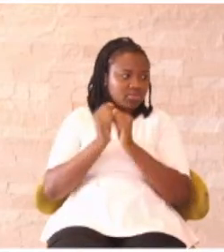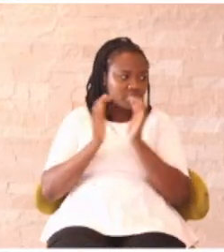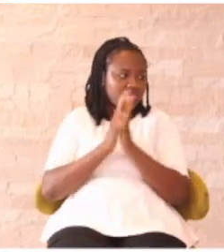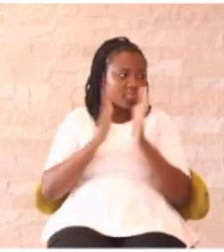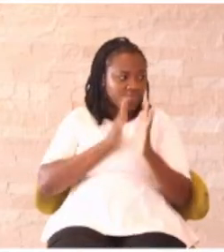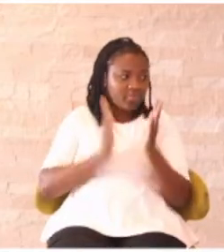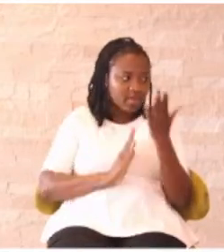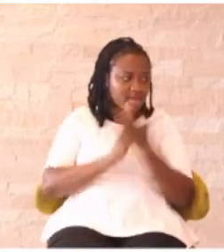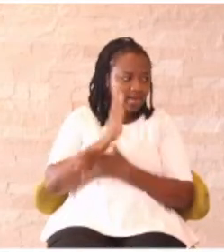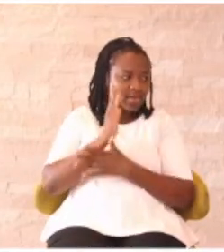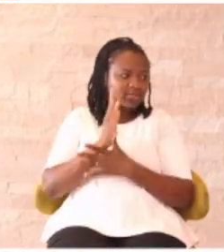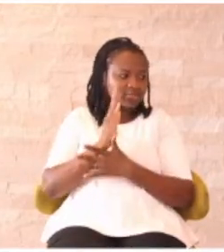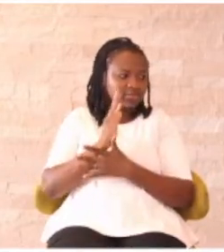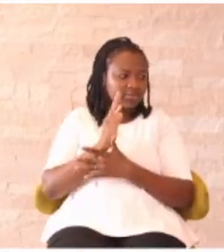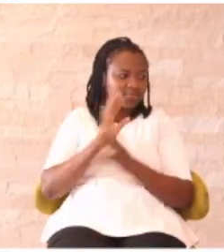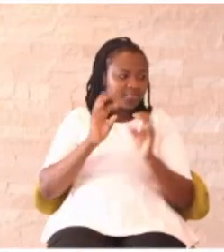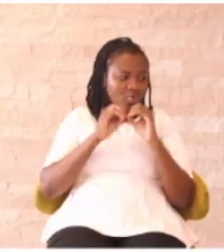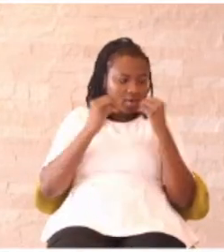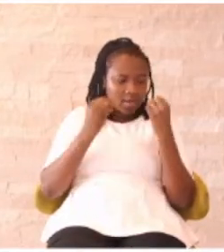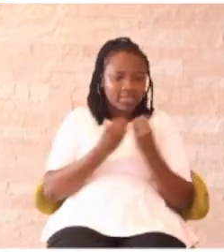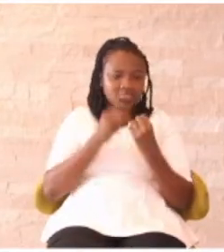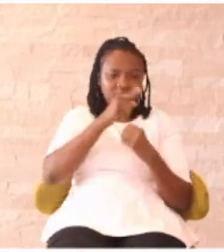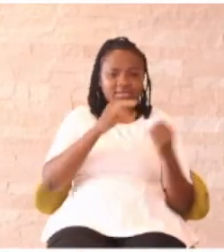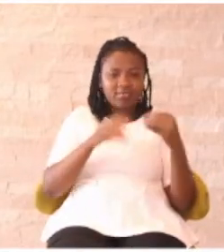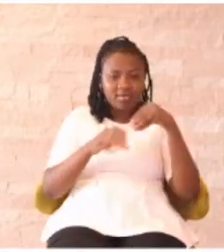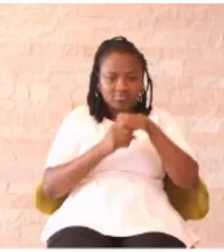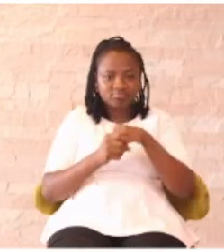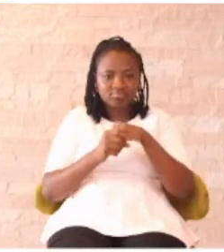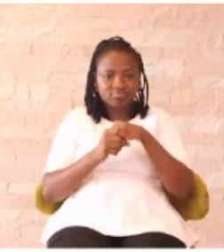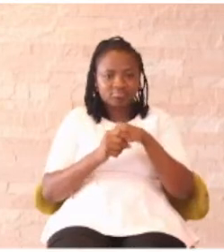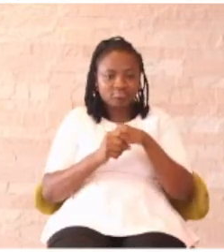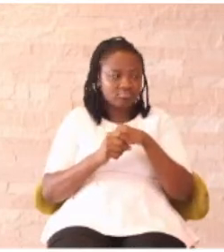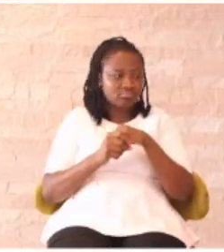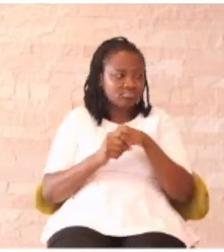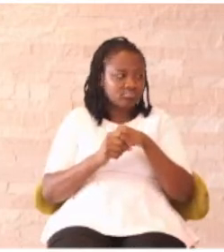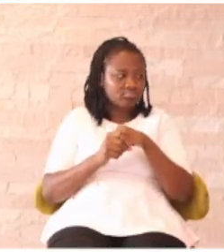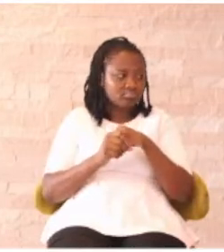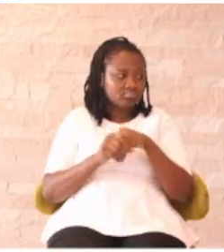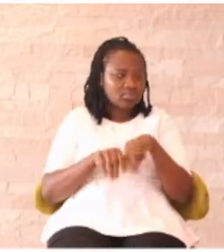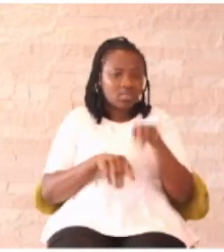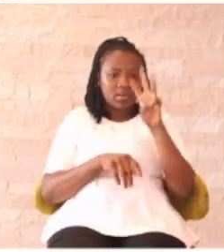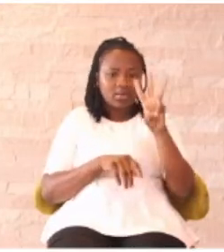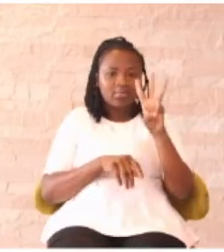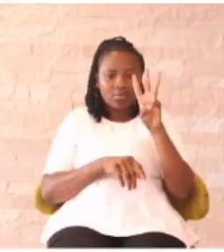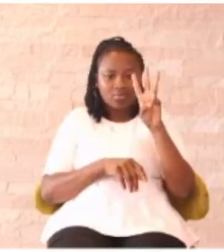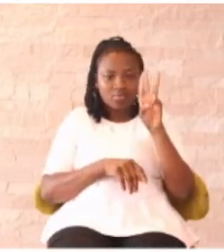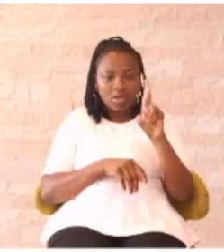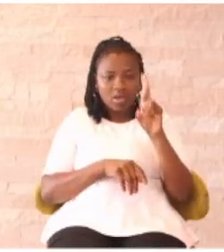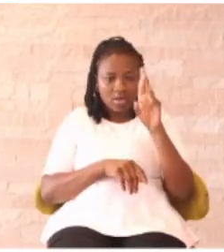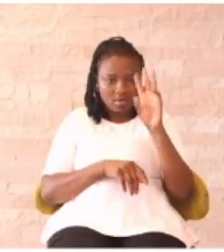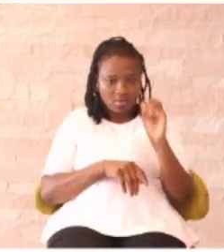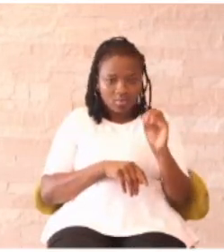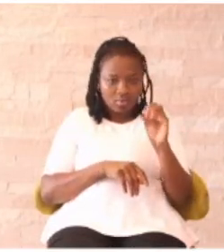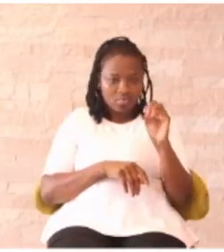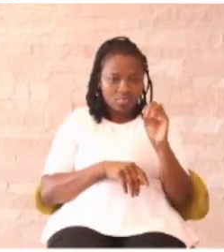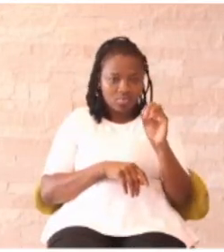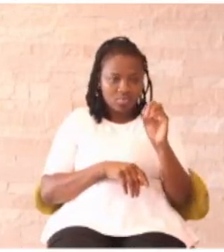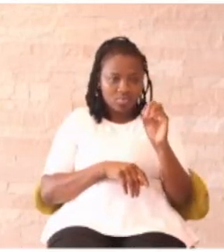organizations that have been part of this program. Our WROs help us, because remember, these are women-led,